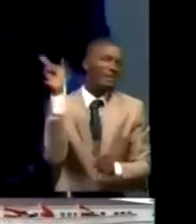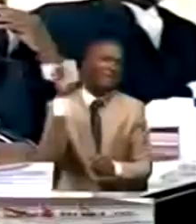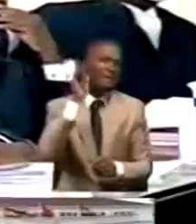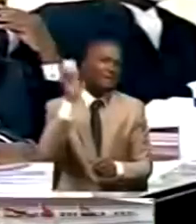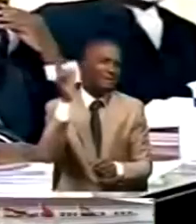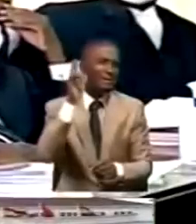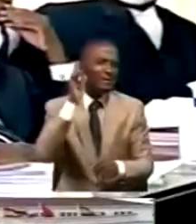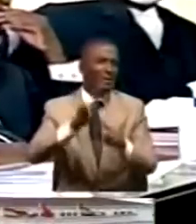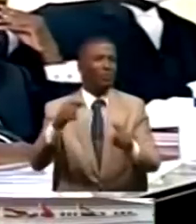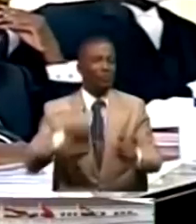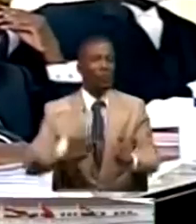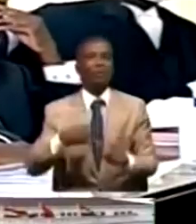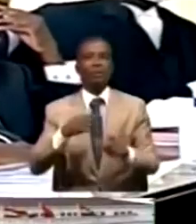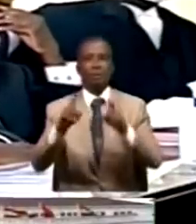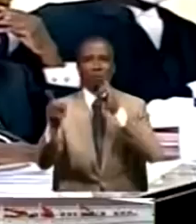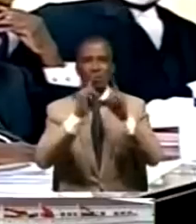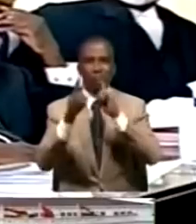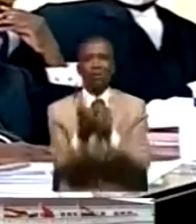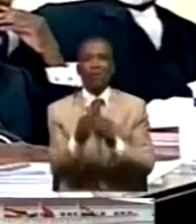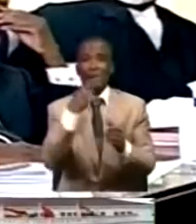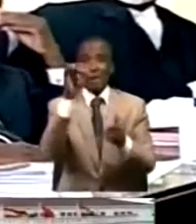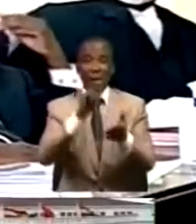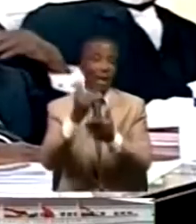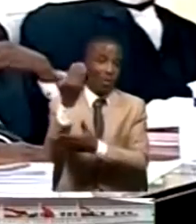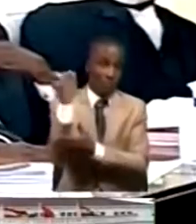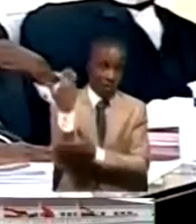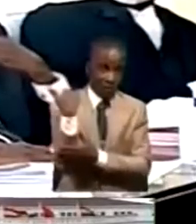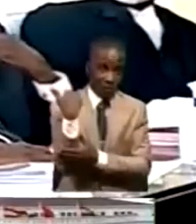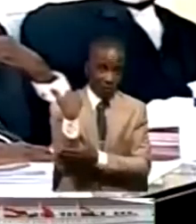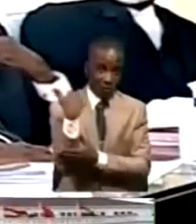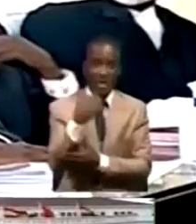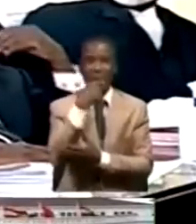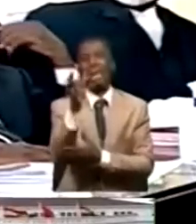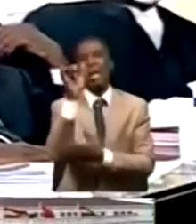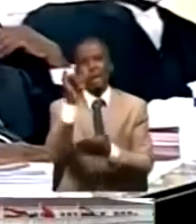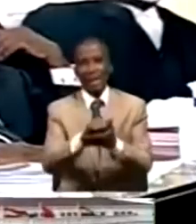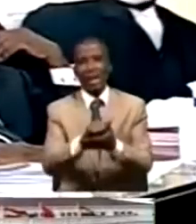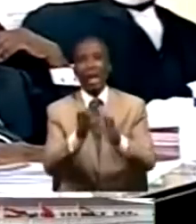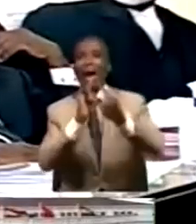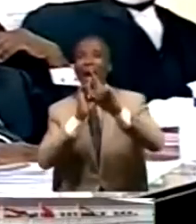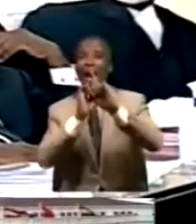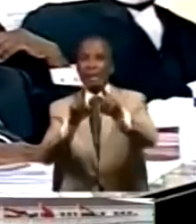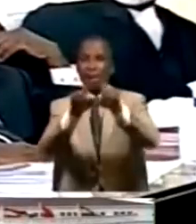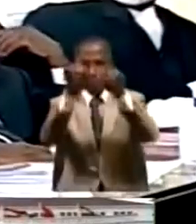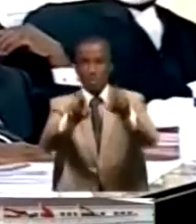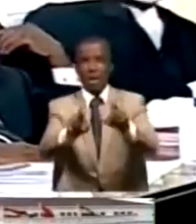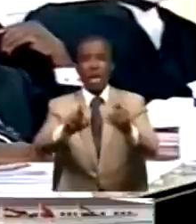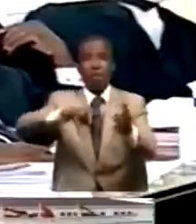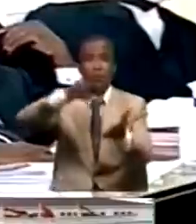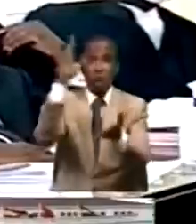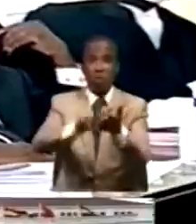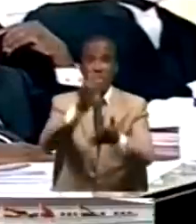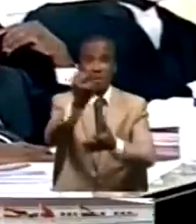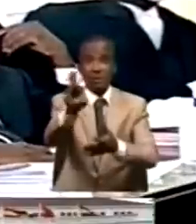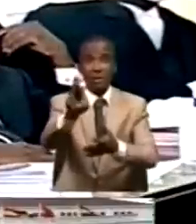You have said so in your evidence in chief. Your two previous colleagues have spoken about it. Your answer to the question is that you certified Eastern, is